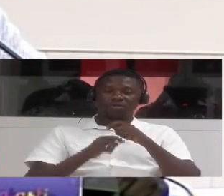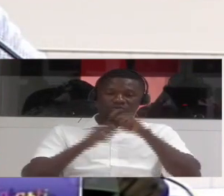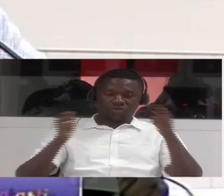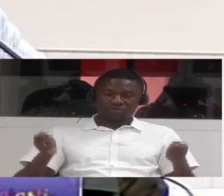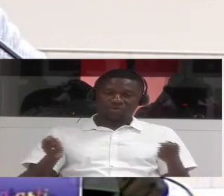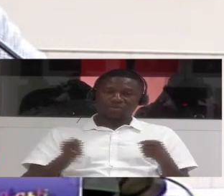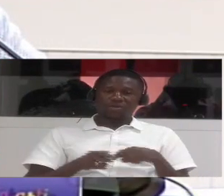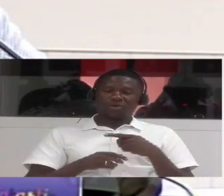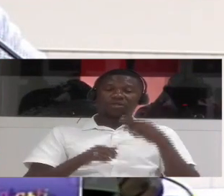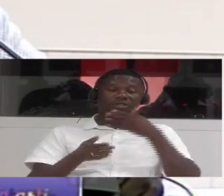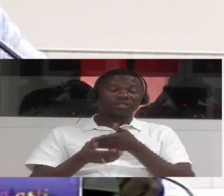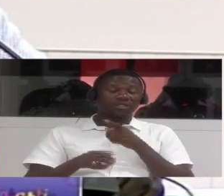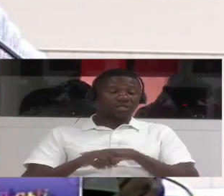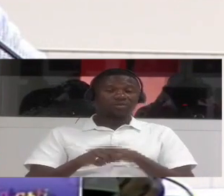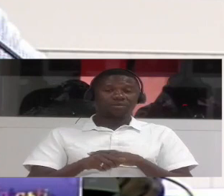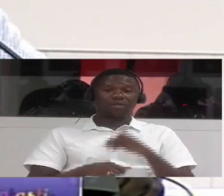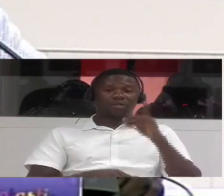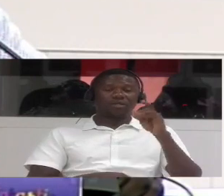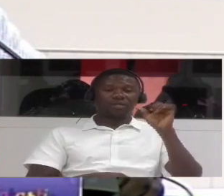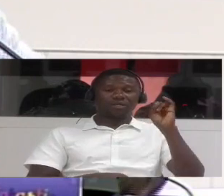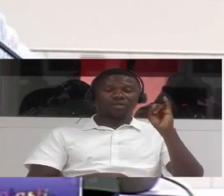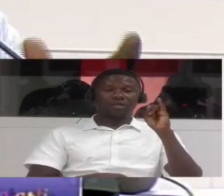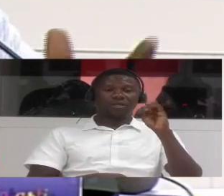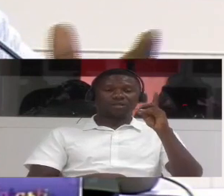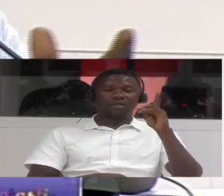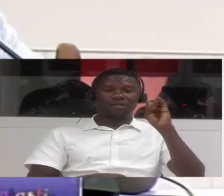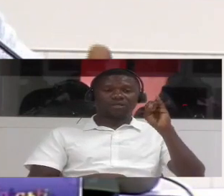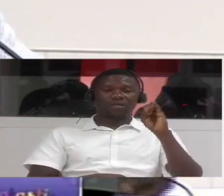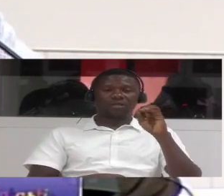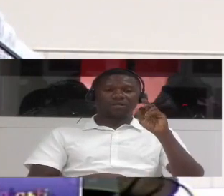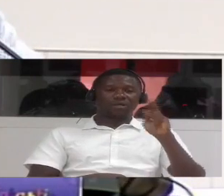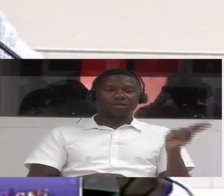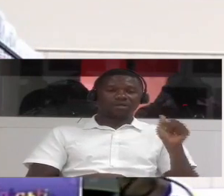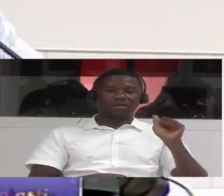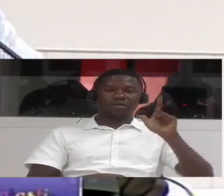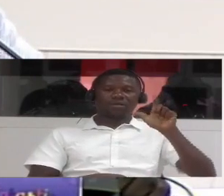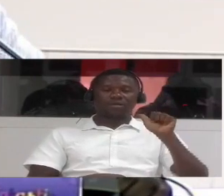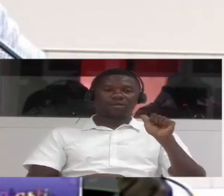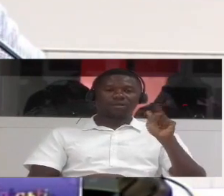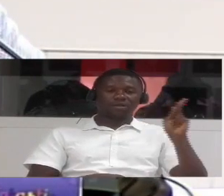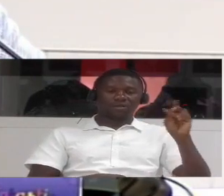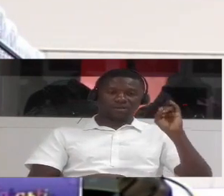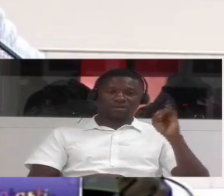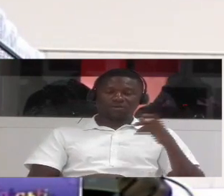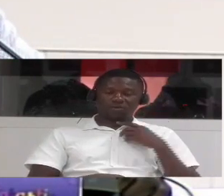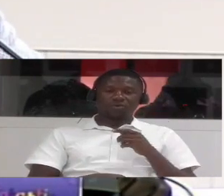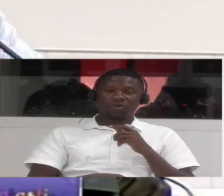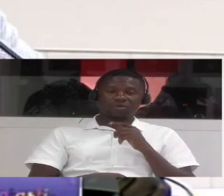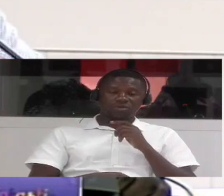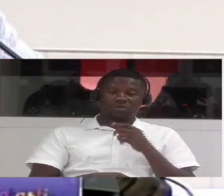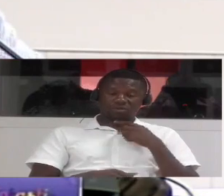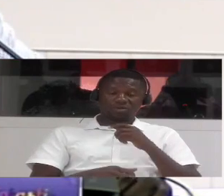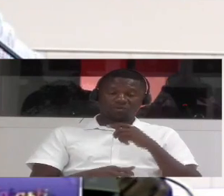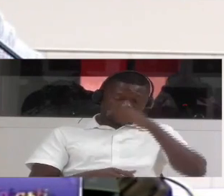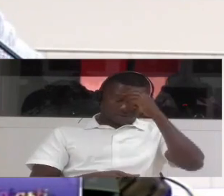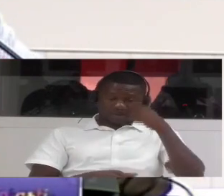Dida Halaki, who was a dual Ethiopian British citizen, but was working in the